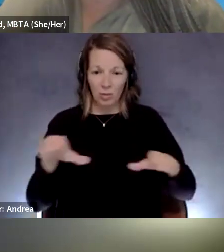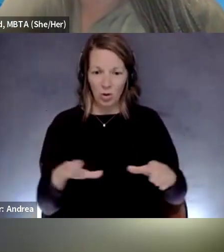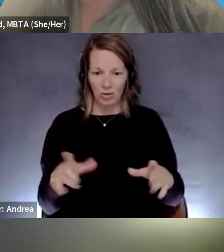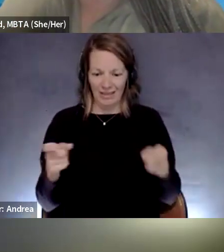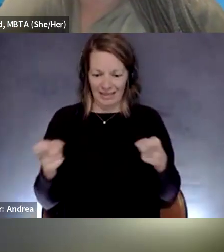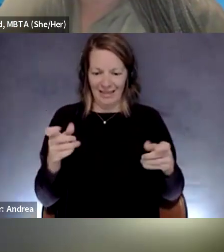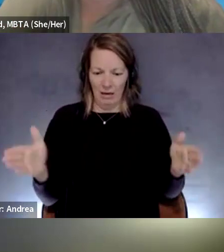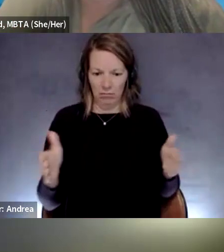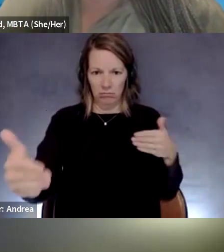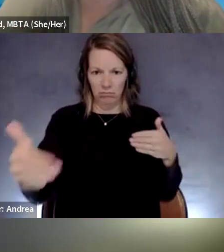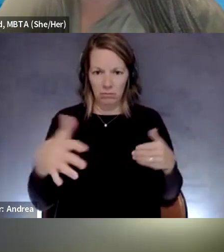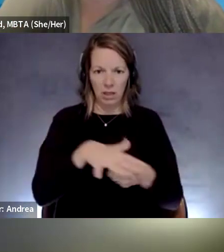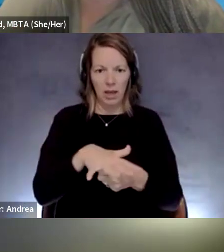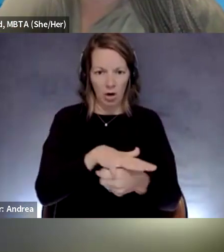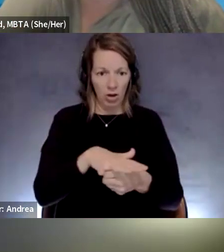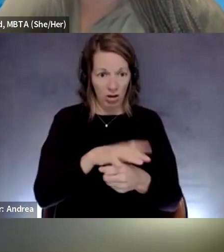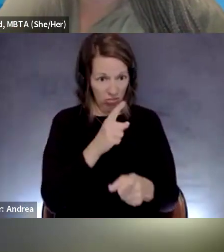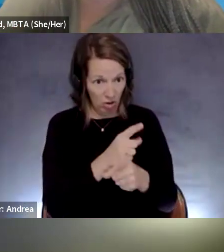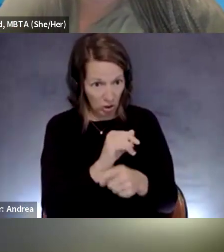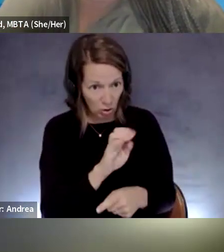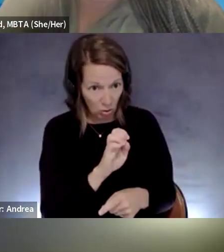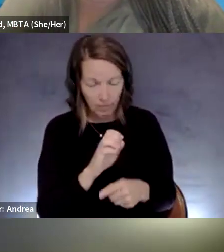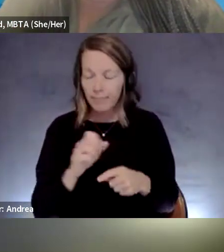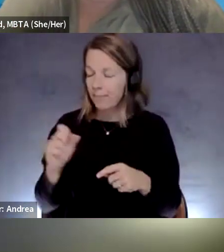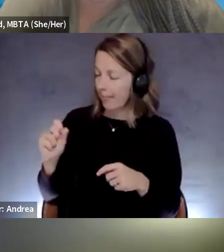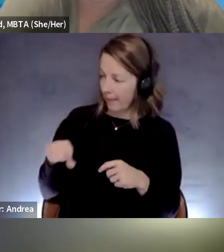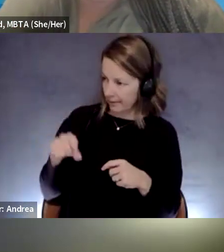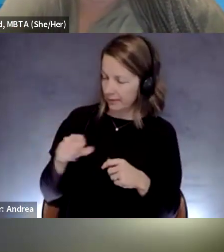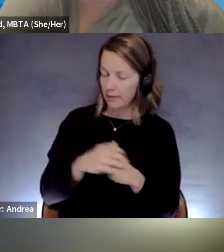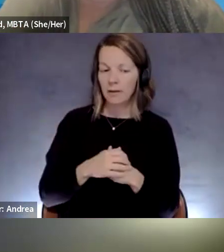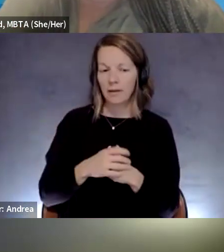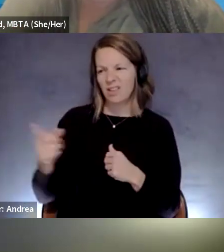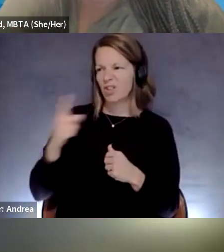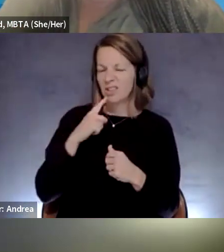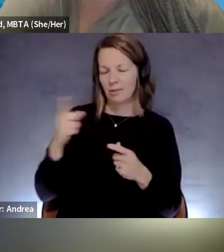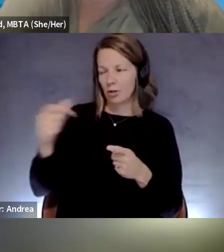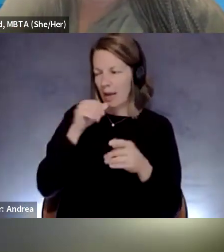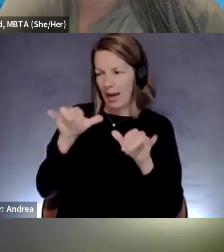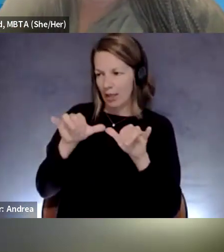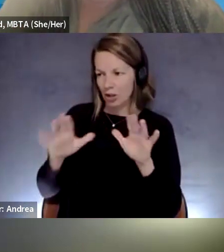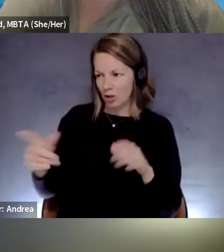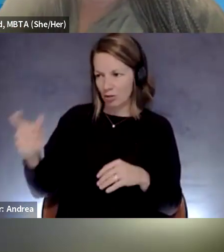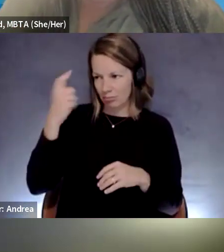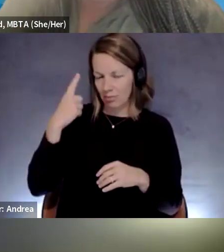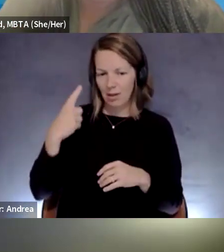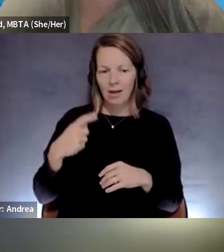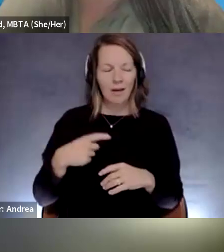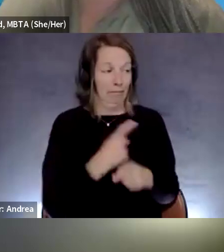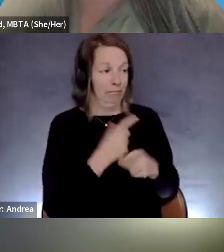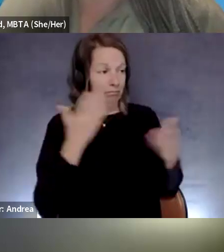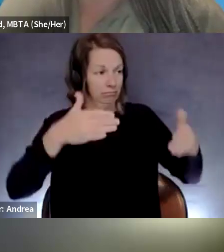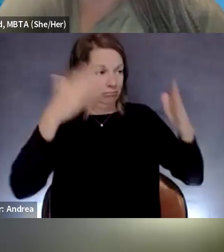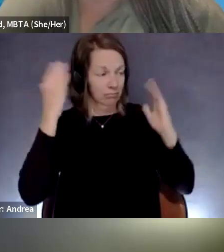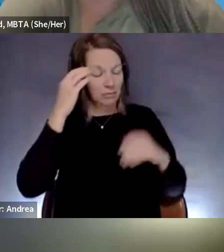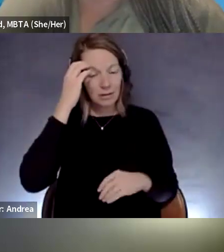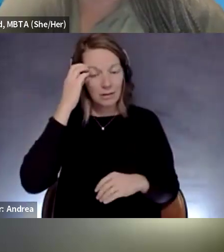right within that area. Correct, Joe? Fair enough? Yeah, that's right. I think she said she's not an engineer, so she. Yeah, I don't want to. Oh, yeah,